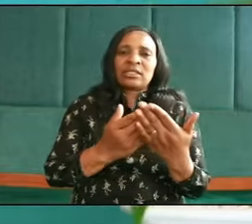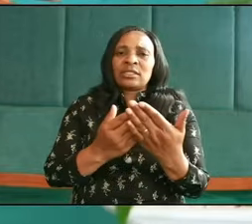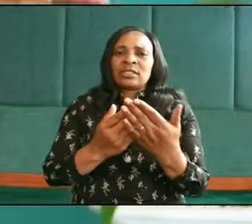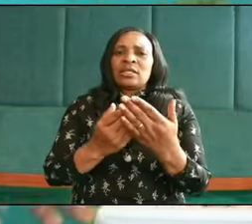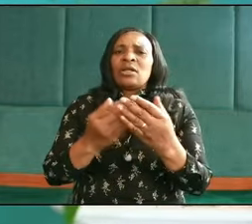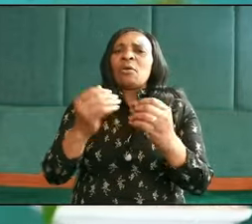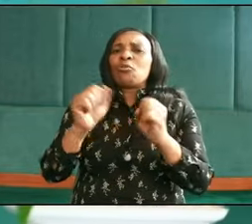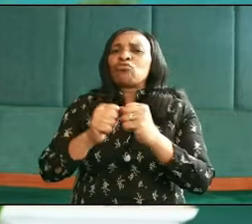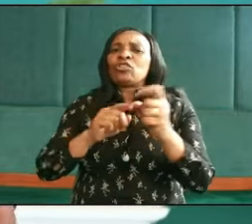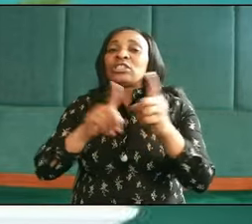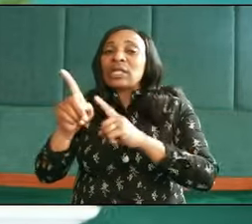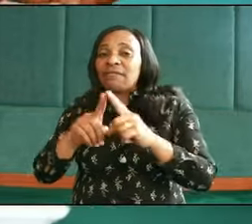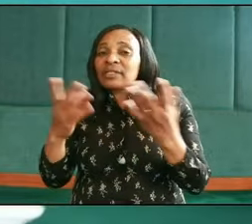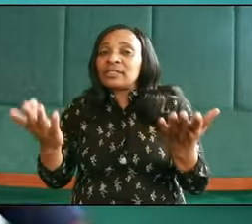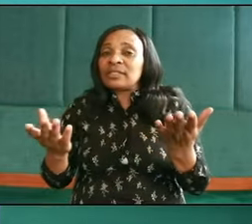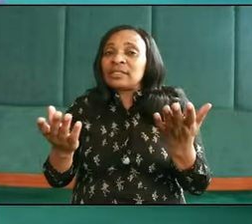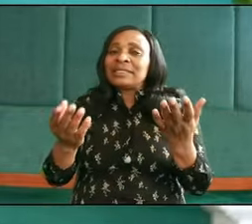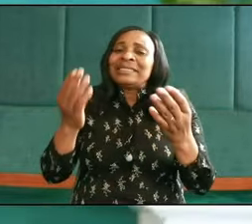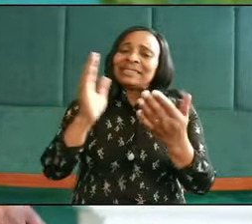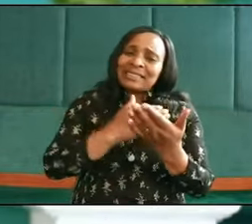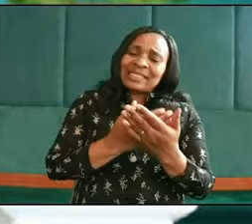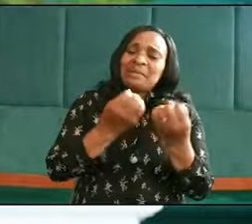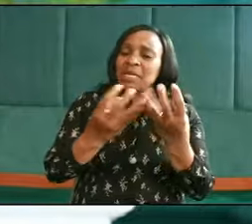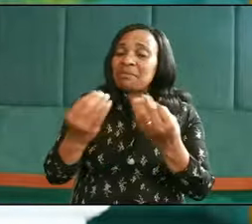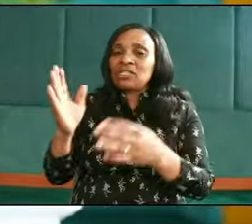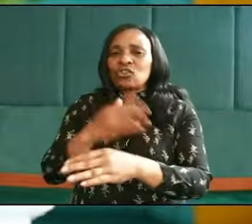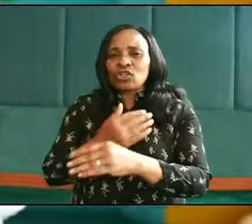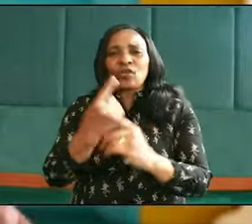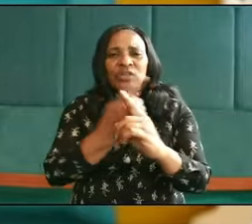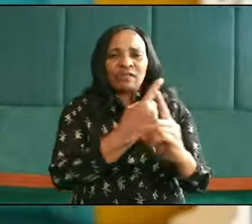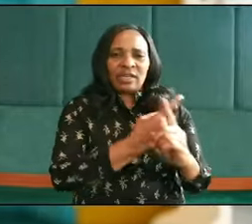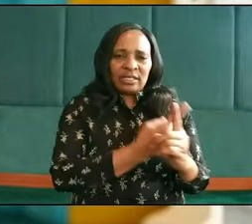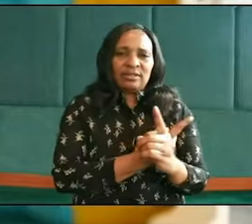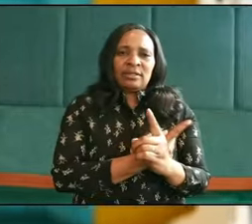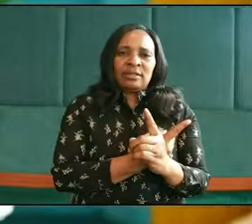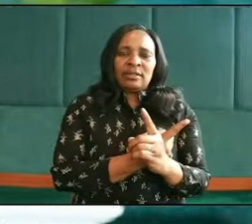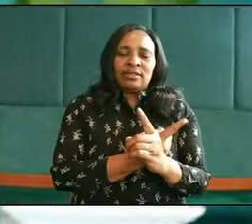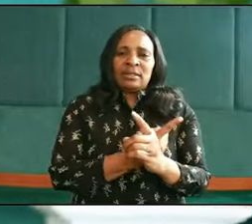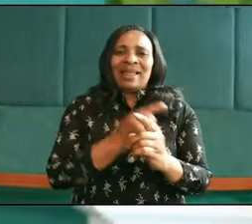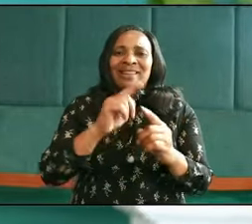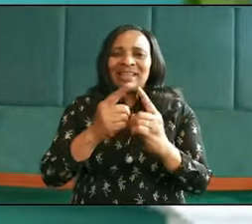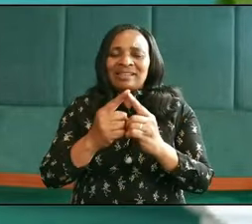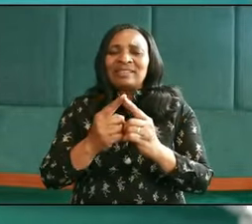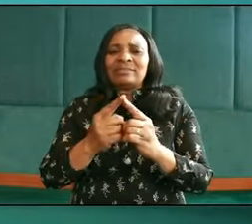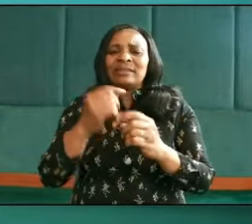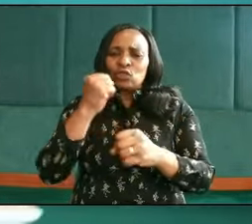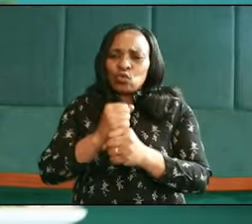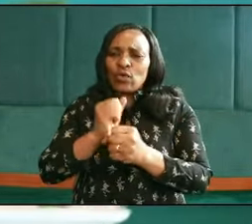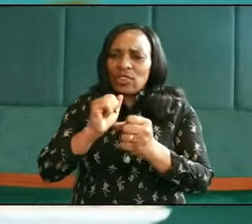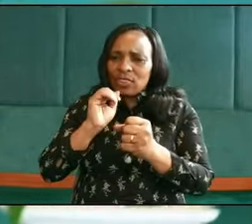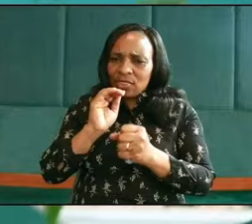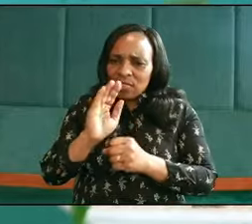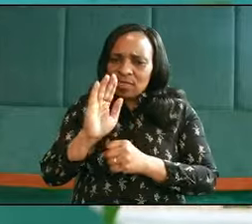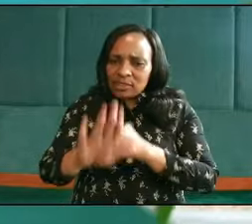Pilgrimage. They were on a pilgrimage and singing those songs, or Songs of Degrees, or Song of Steps, as they do their